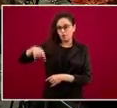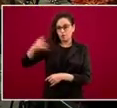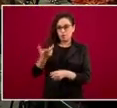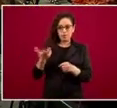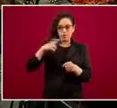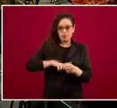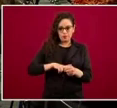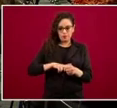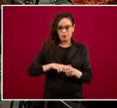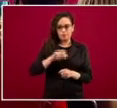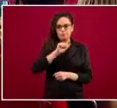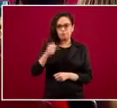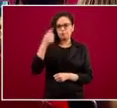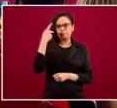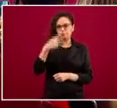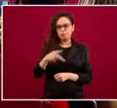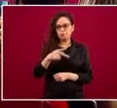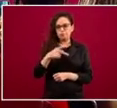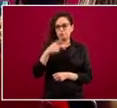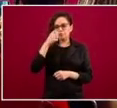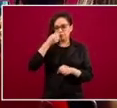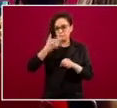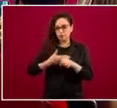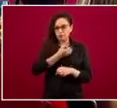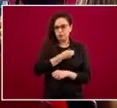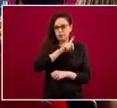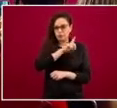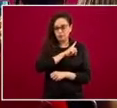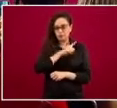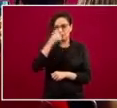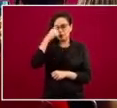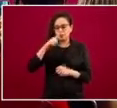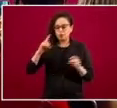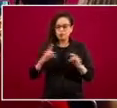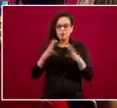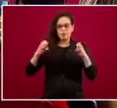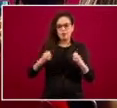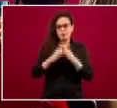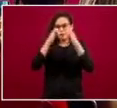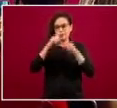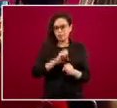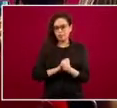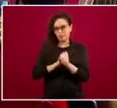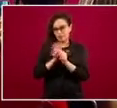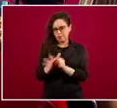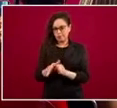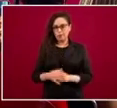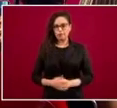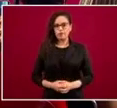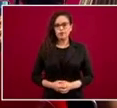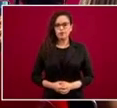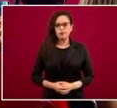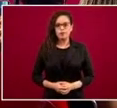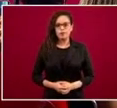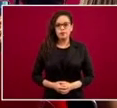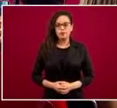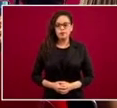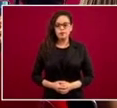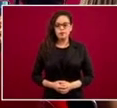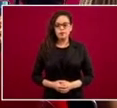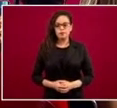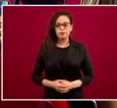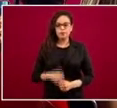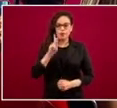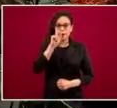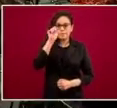the ability and the capacity to collaborate with the public sector should they be needed to